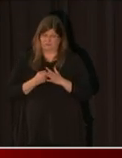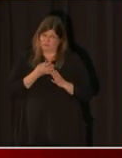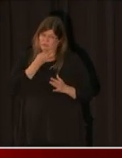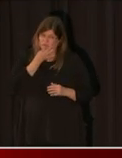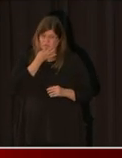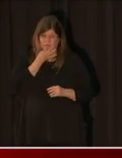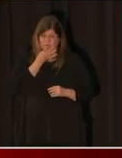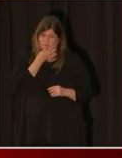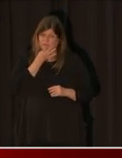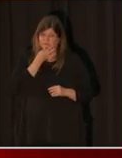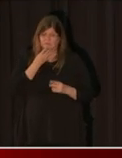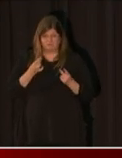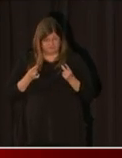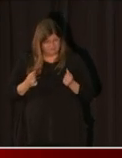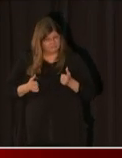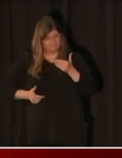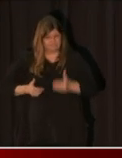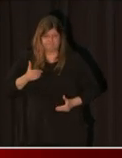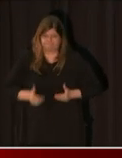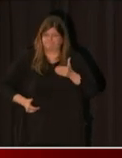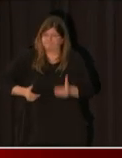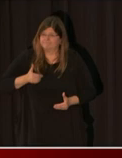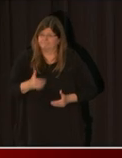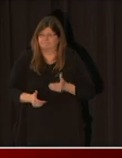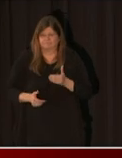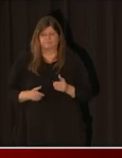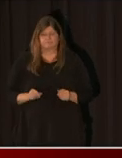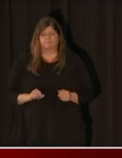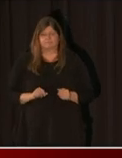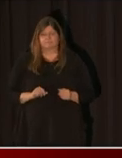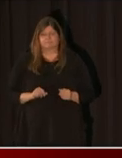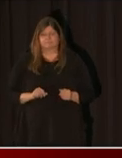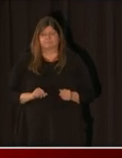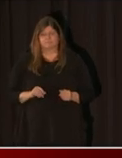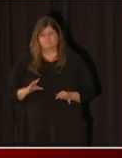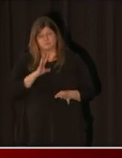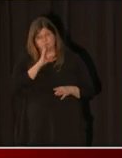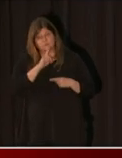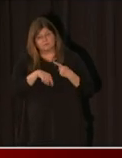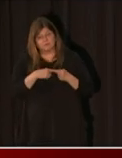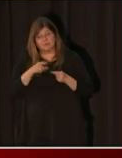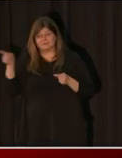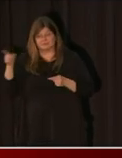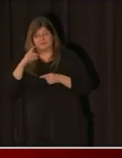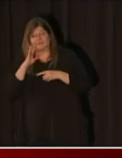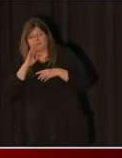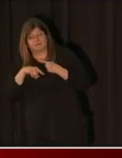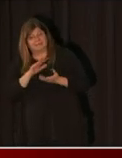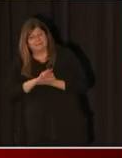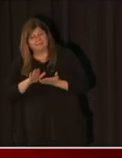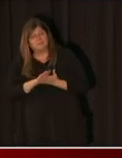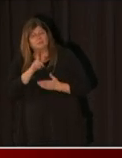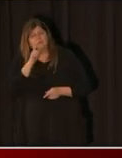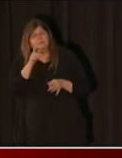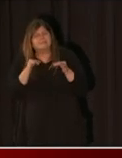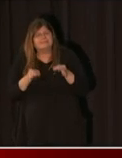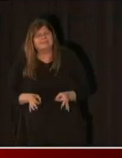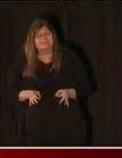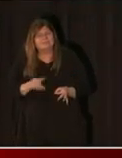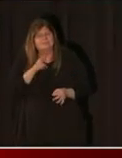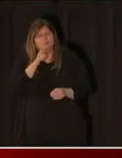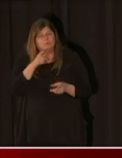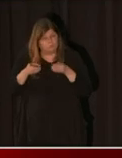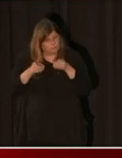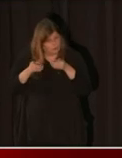up. And the position of sanitarian, will it be something that he will decide? We'll fit, and actually, I don't know if we